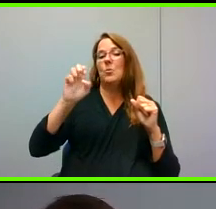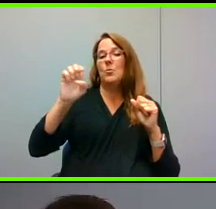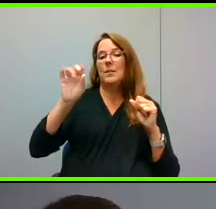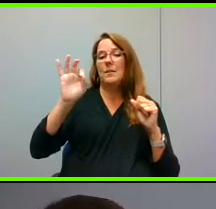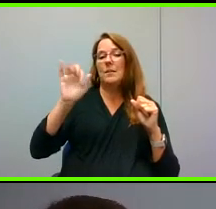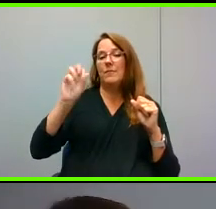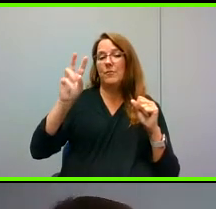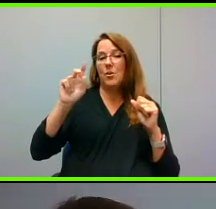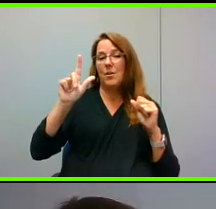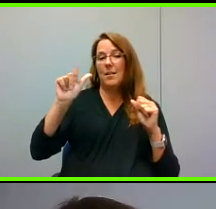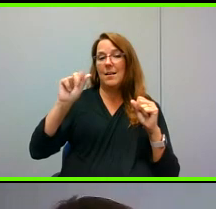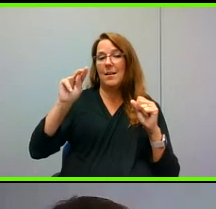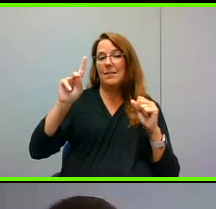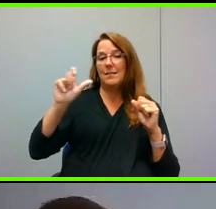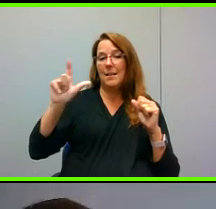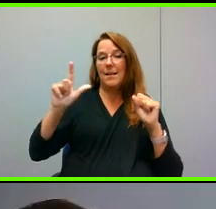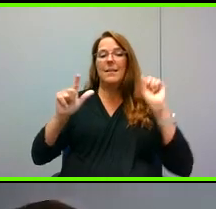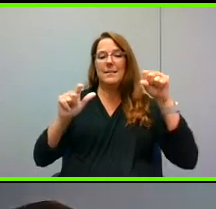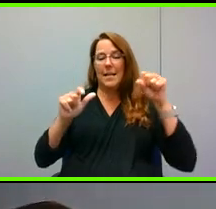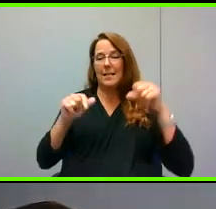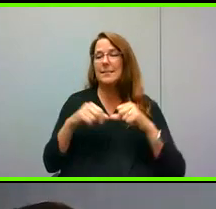Liddell, Yes.